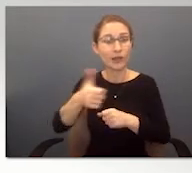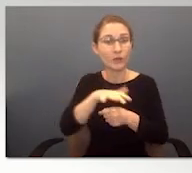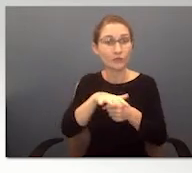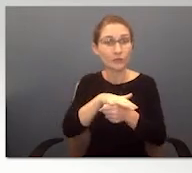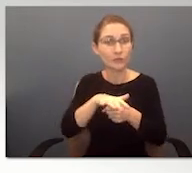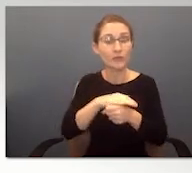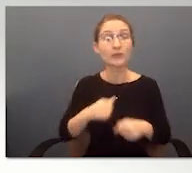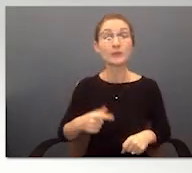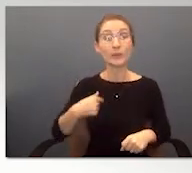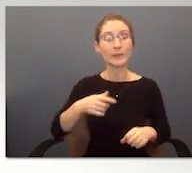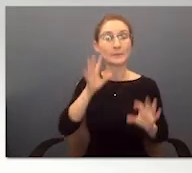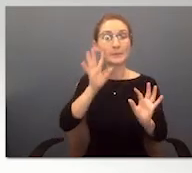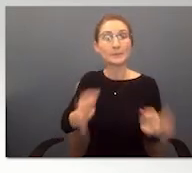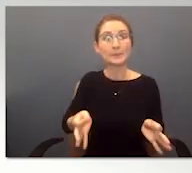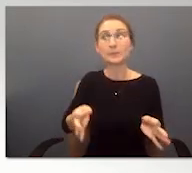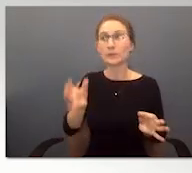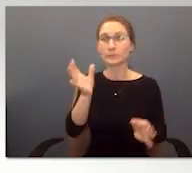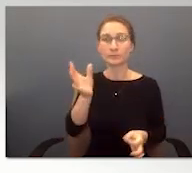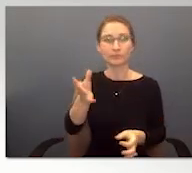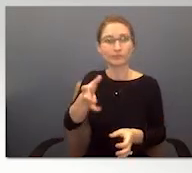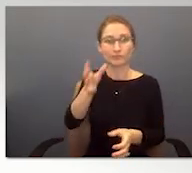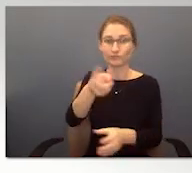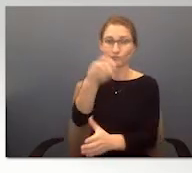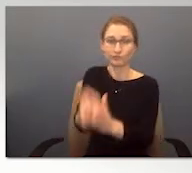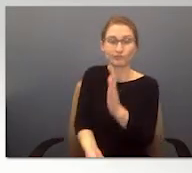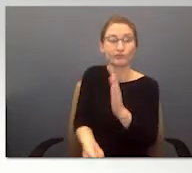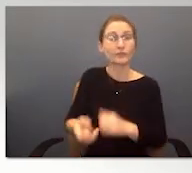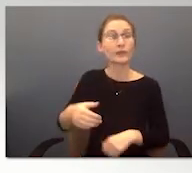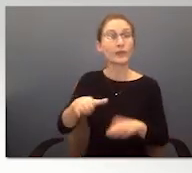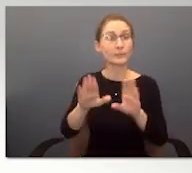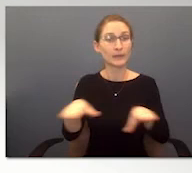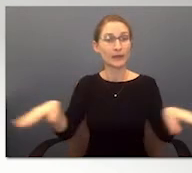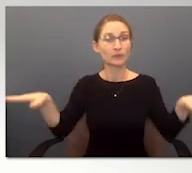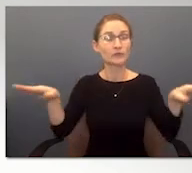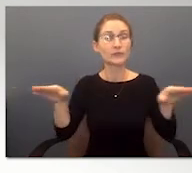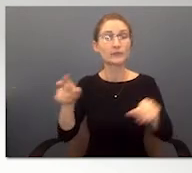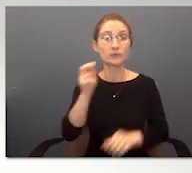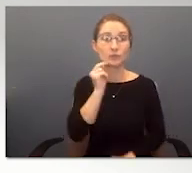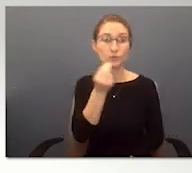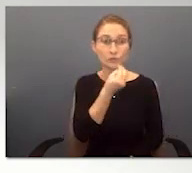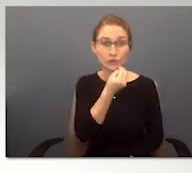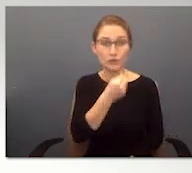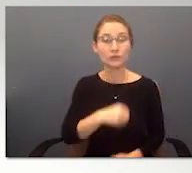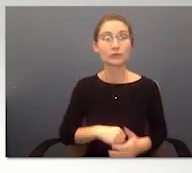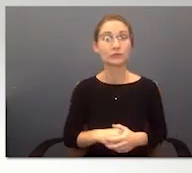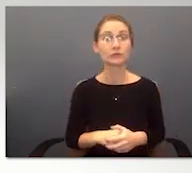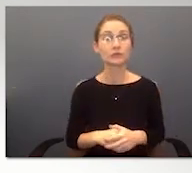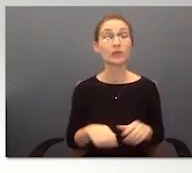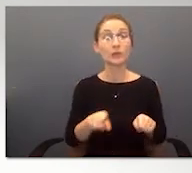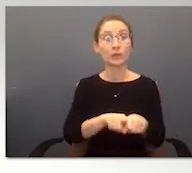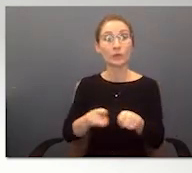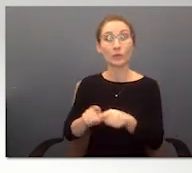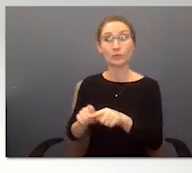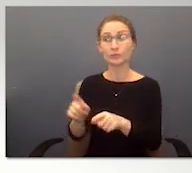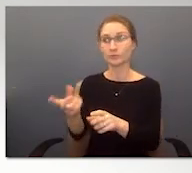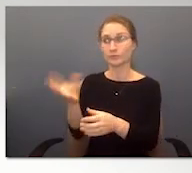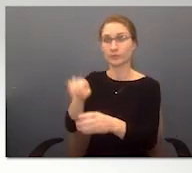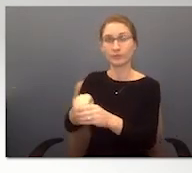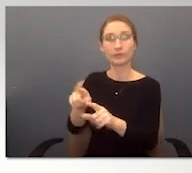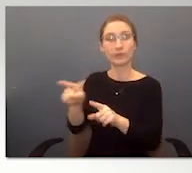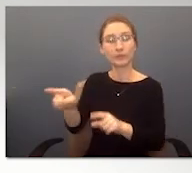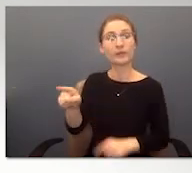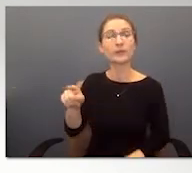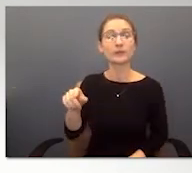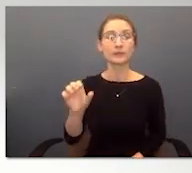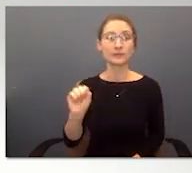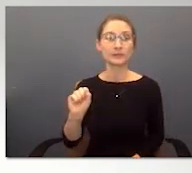to go back and do a fellowship in pediatric nutrition at the Children's Hospital of Philadelphia, and also did a fellowship called the Robert Wood Johnson Clinical Scholars Program,